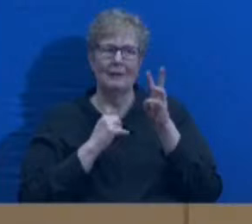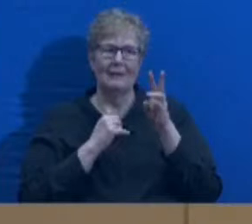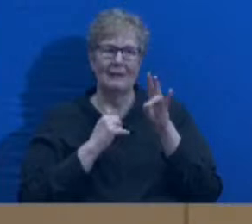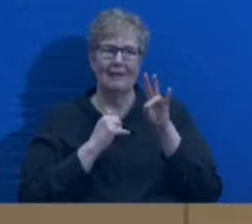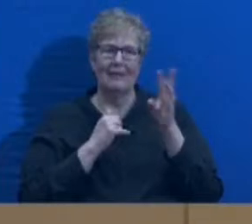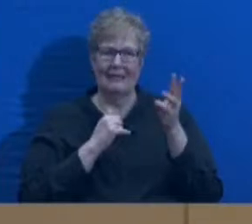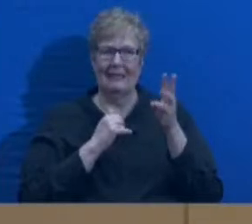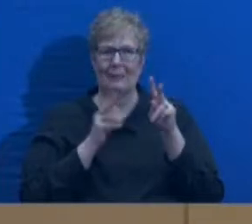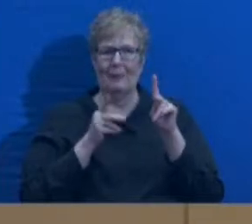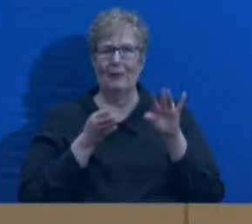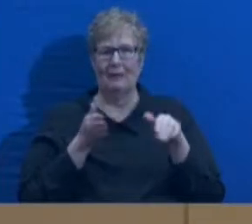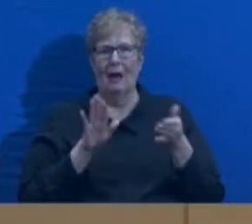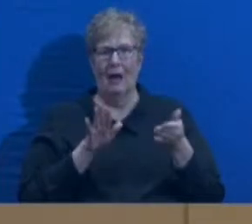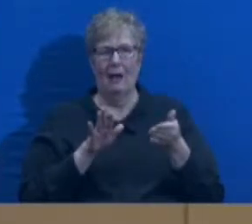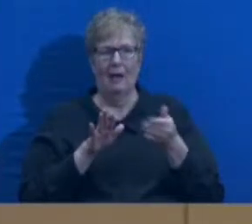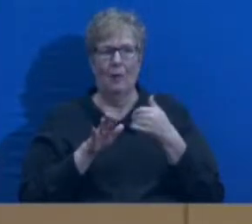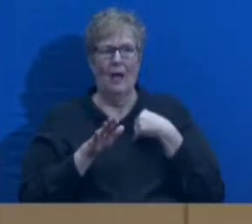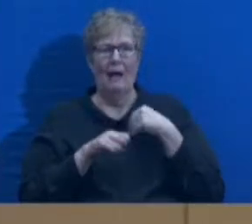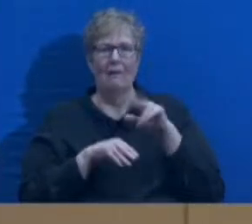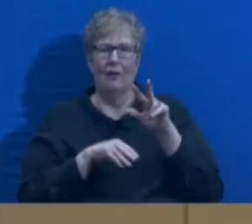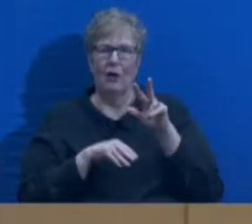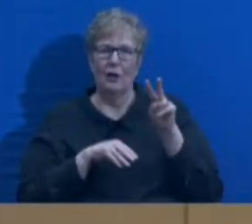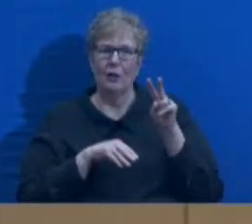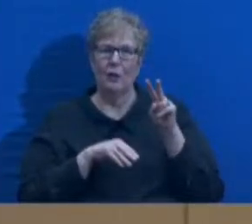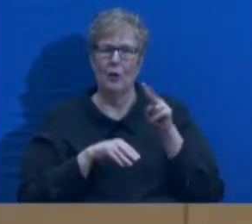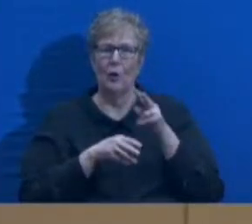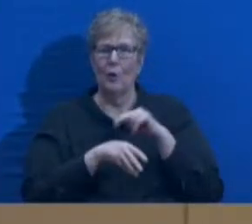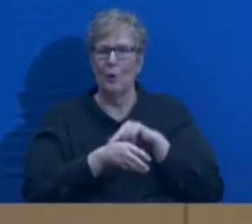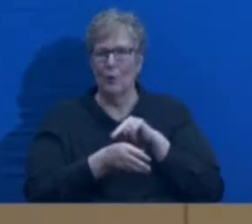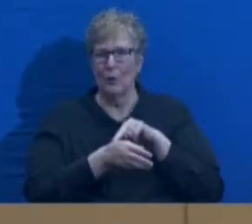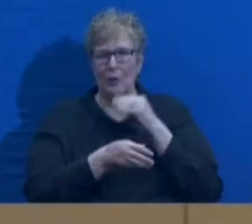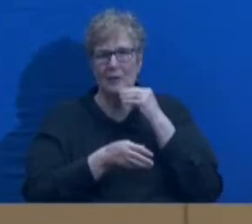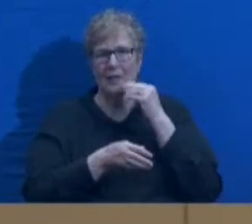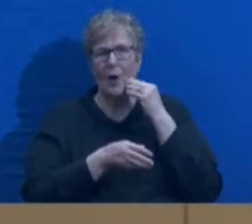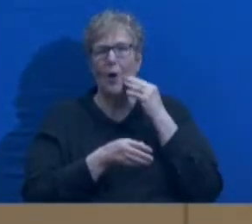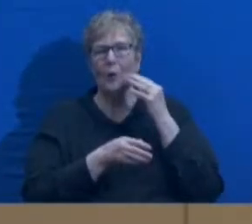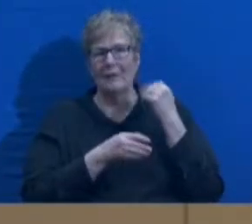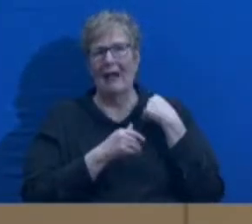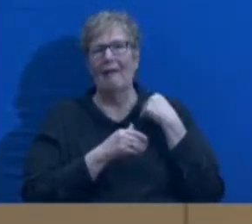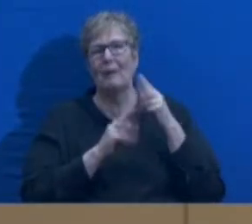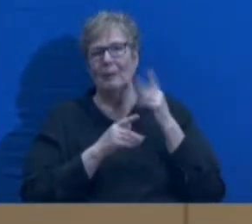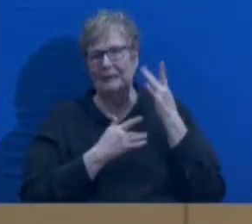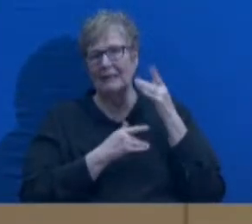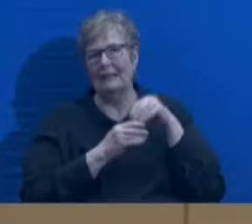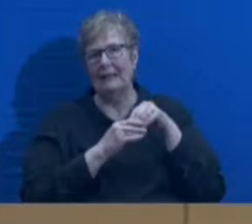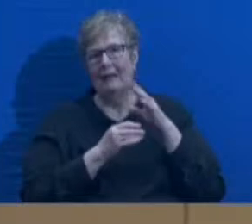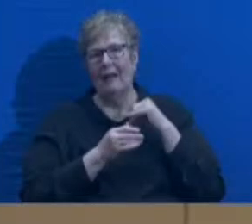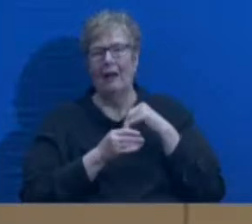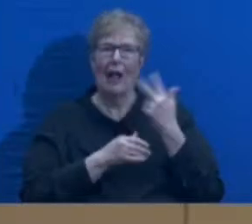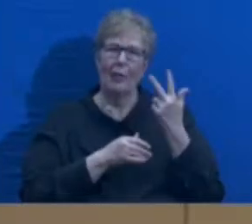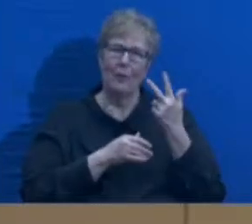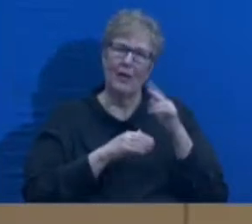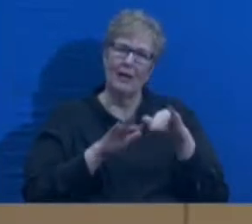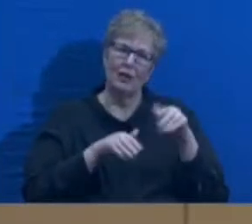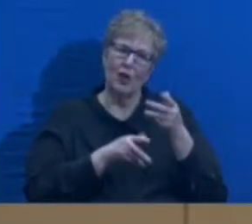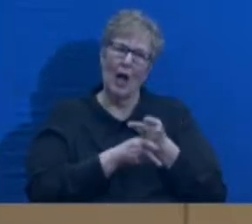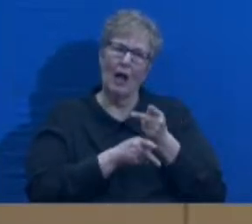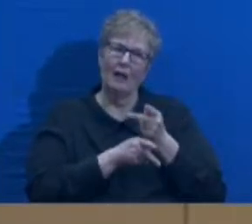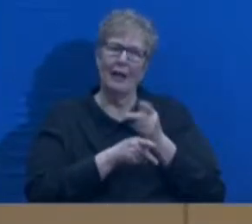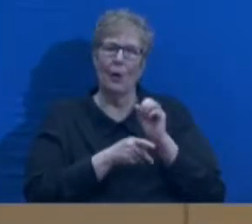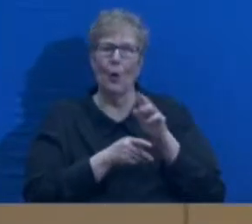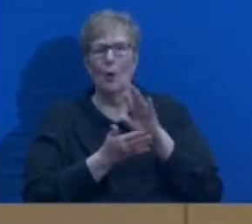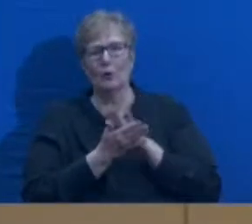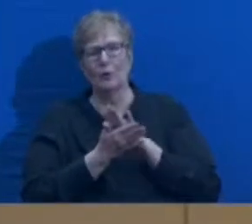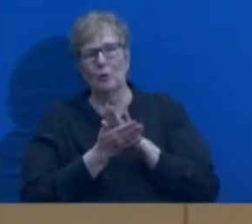have 32 long-term care facilities in outbreak status at this point, and 3 child care and/or